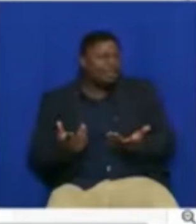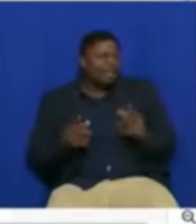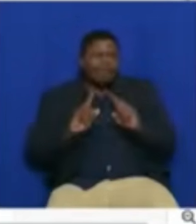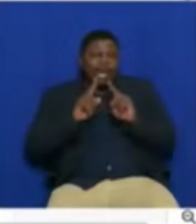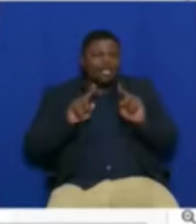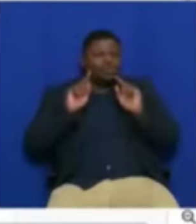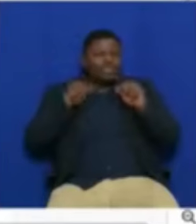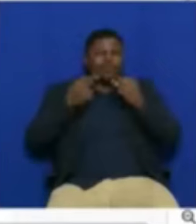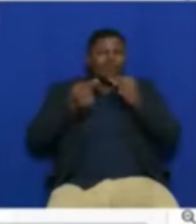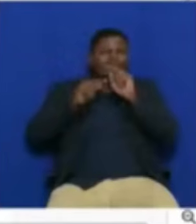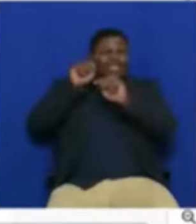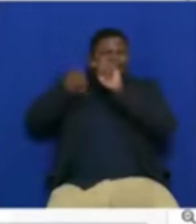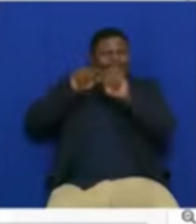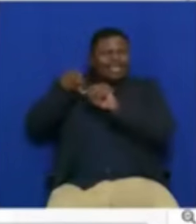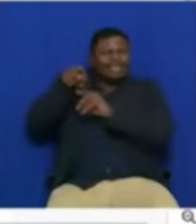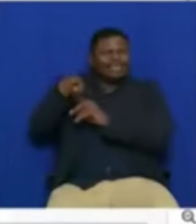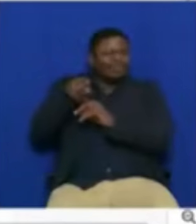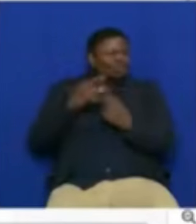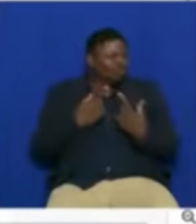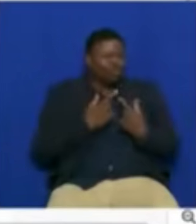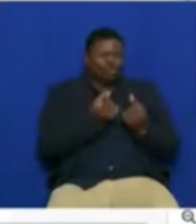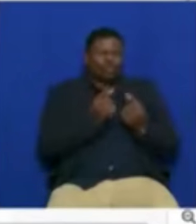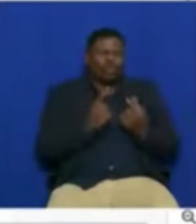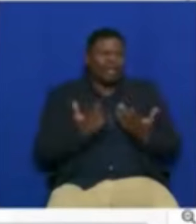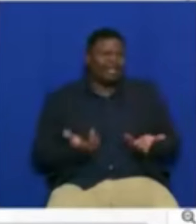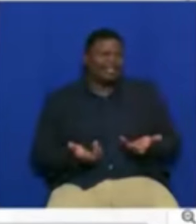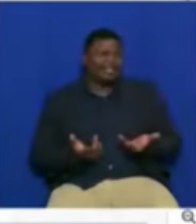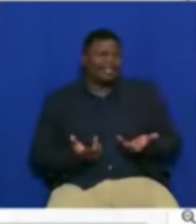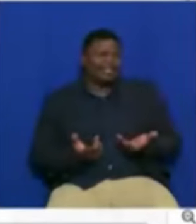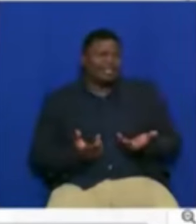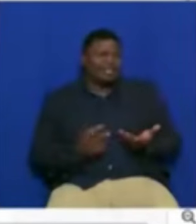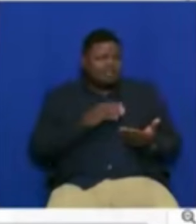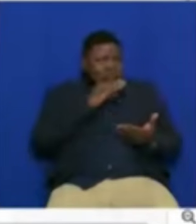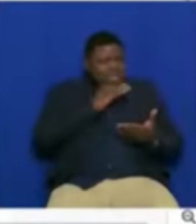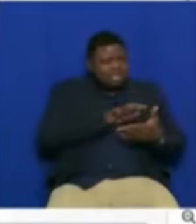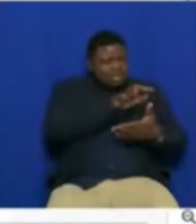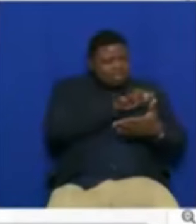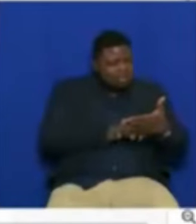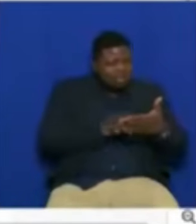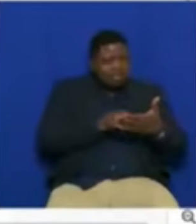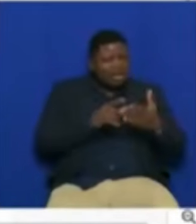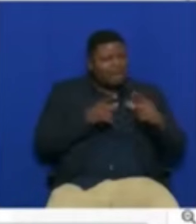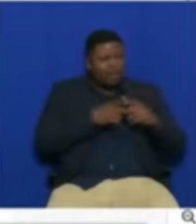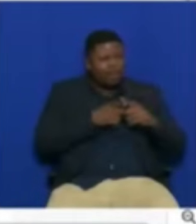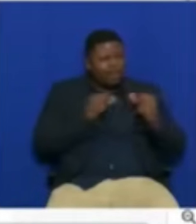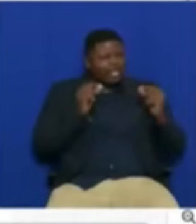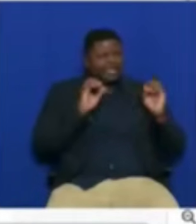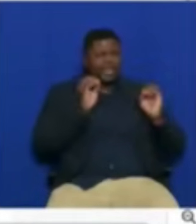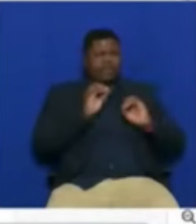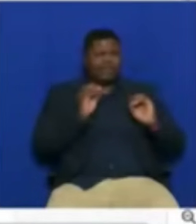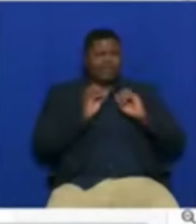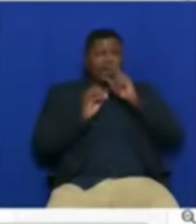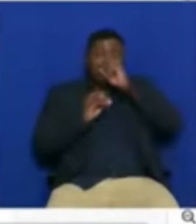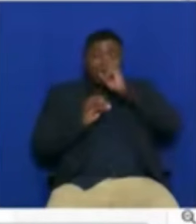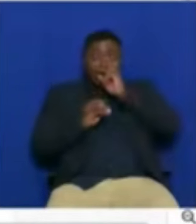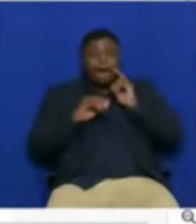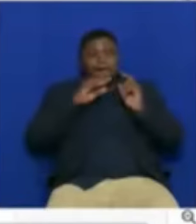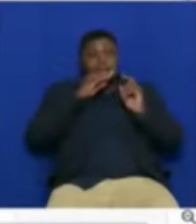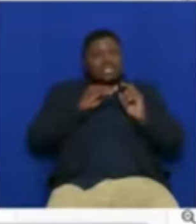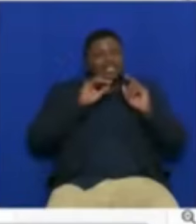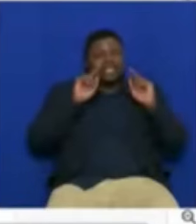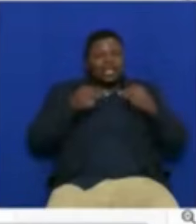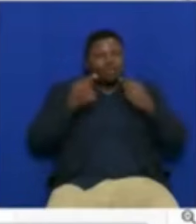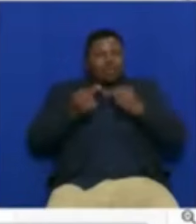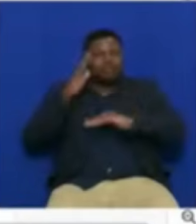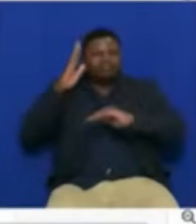A1 statement, that it's incomplete, therefore it's not helpful. We can't formulate a charge. No charge can be formulated based on this A1